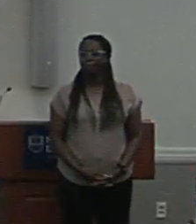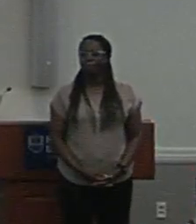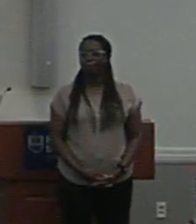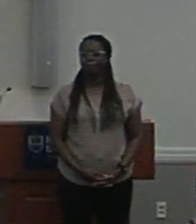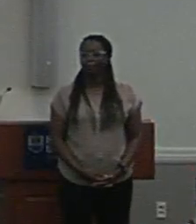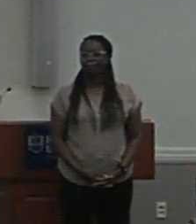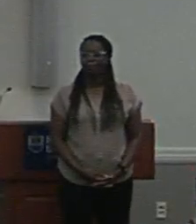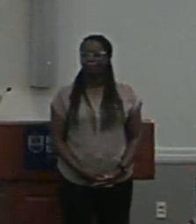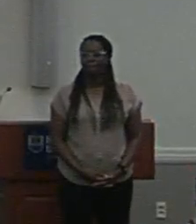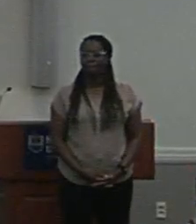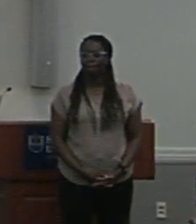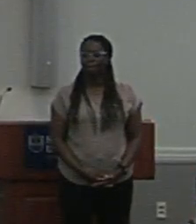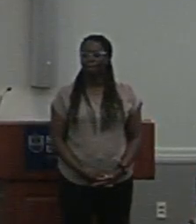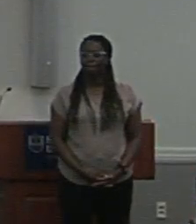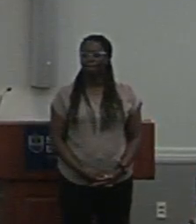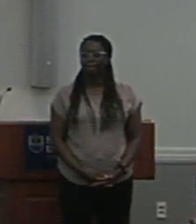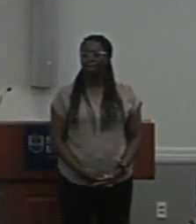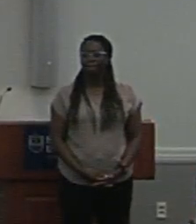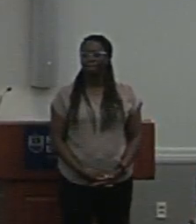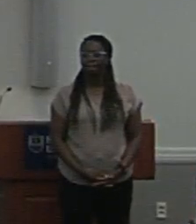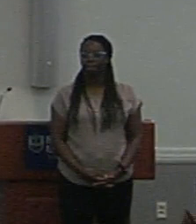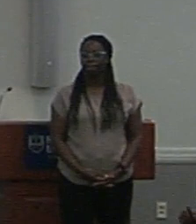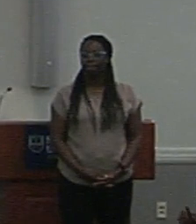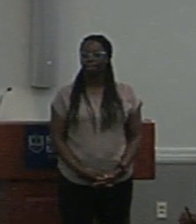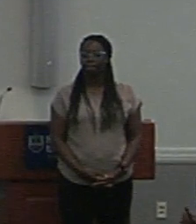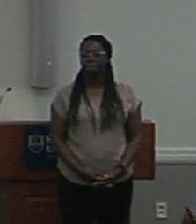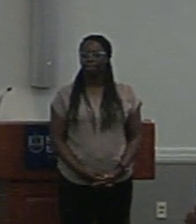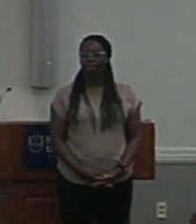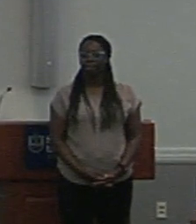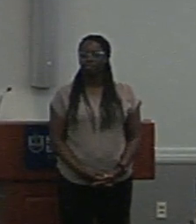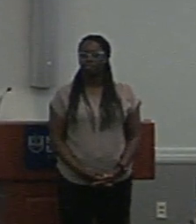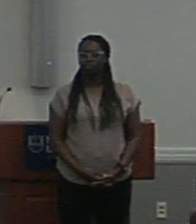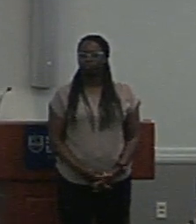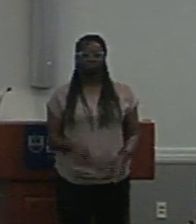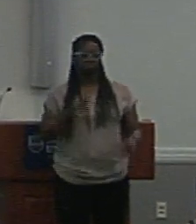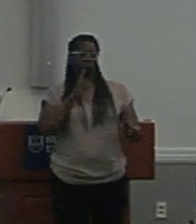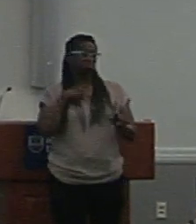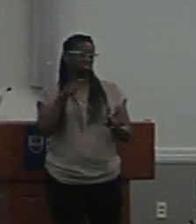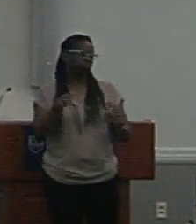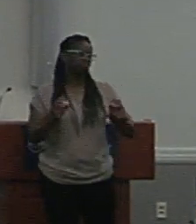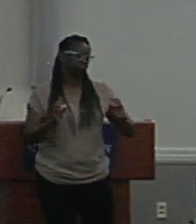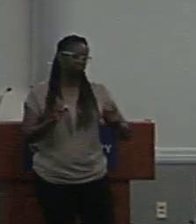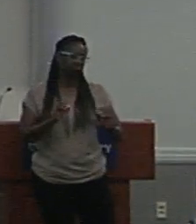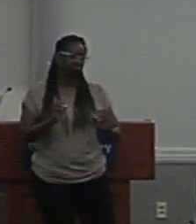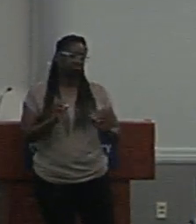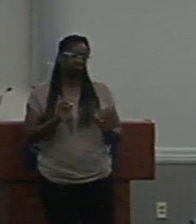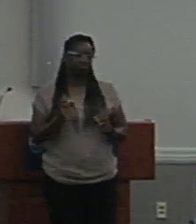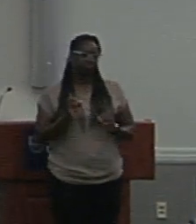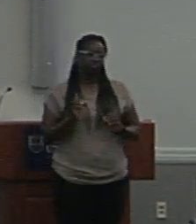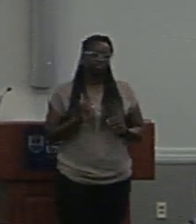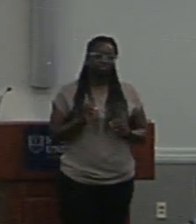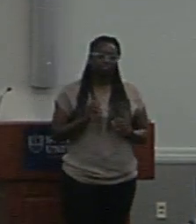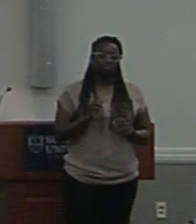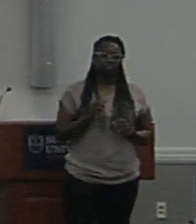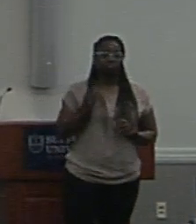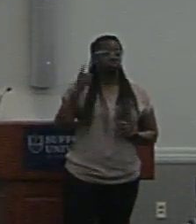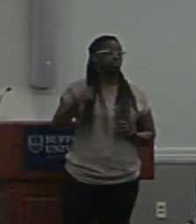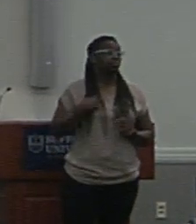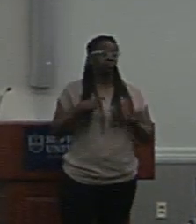Okay. I actually don't have a question either. I'm here representing